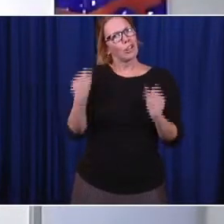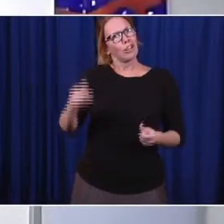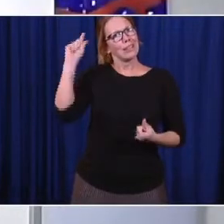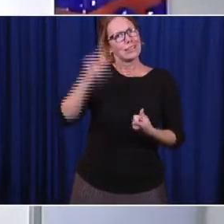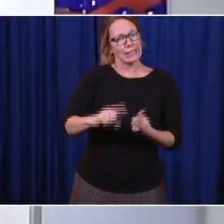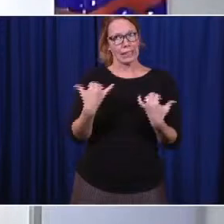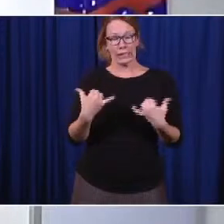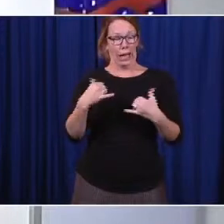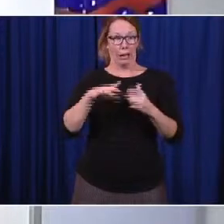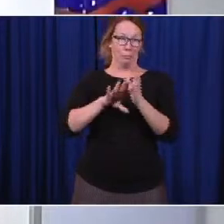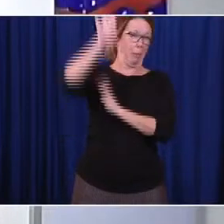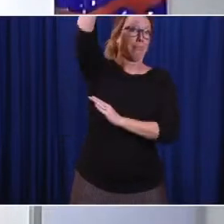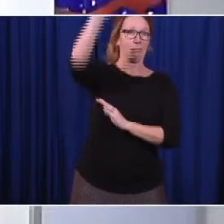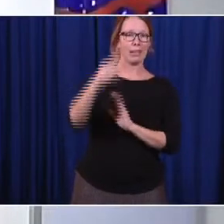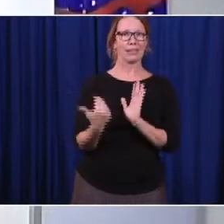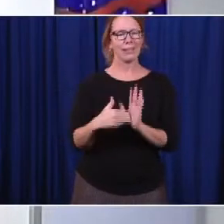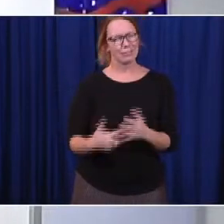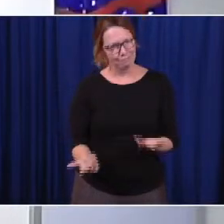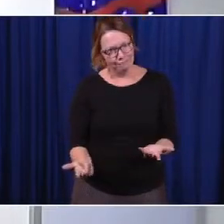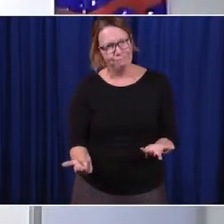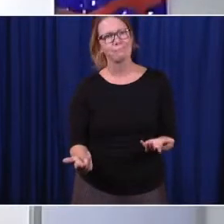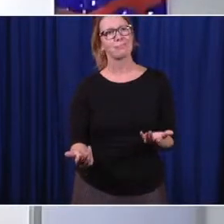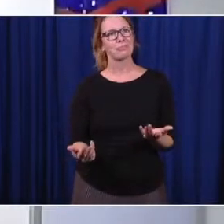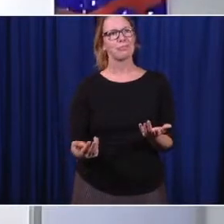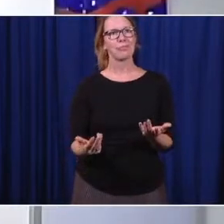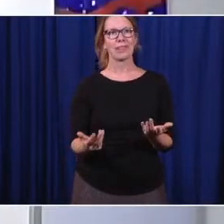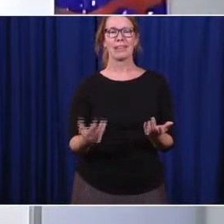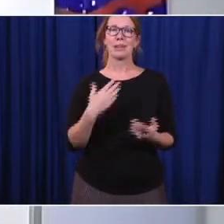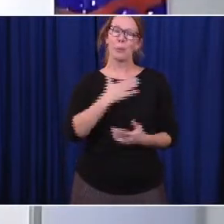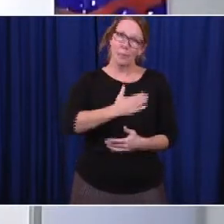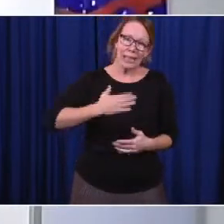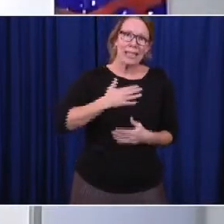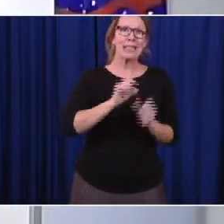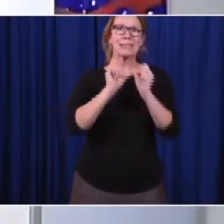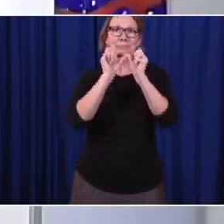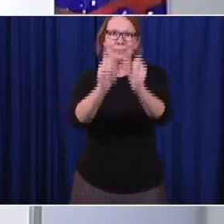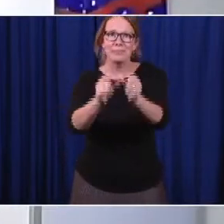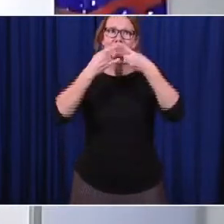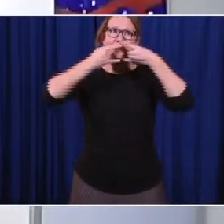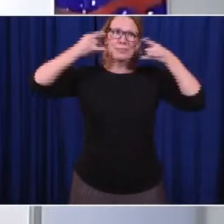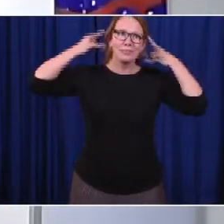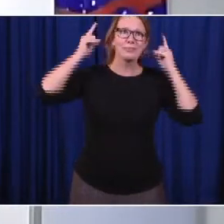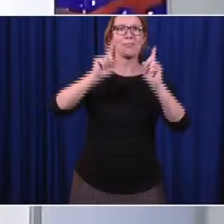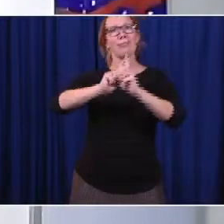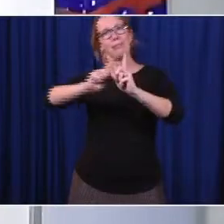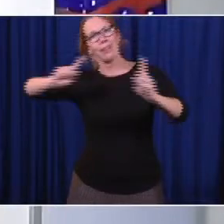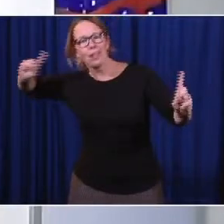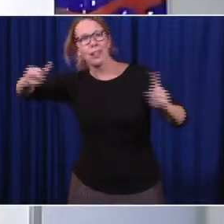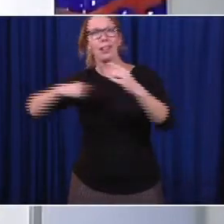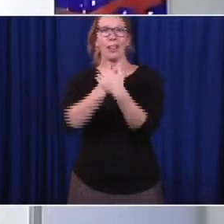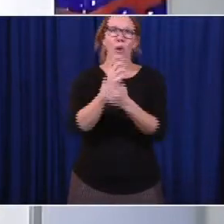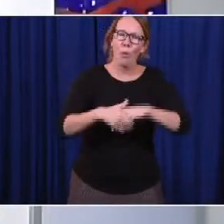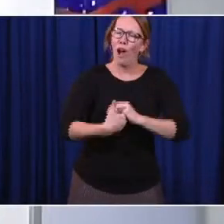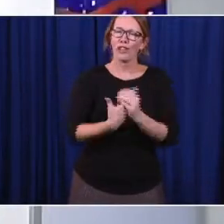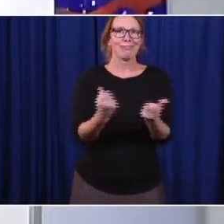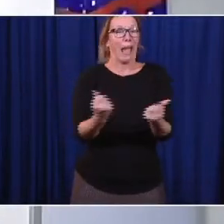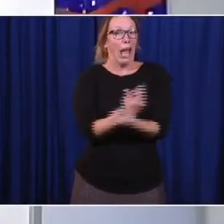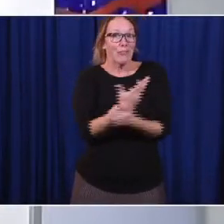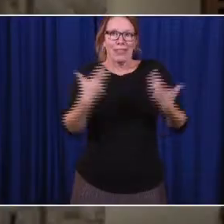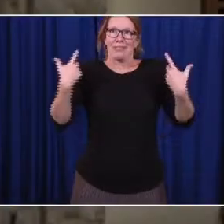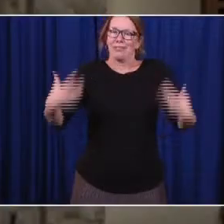everybody. Masking, doing social distancing, hand sanitizing, all of the things that you're supposed to do.